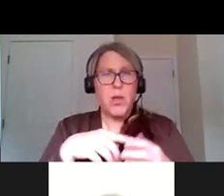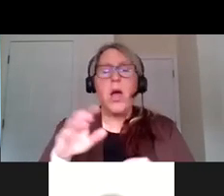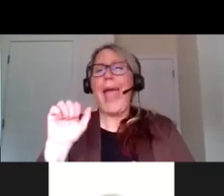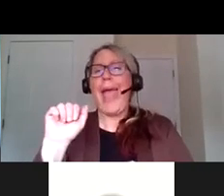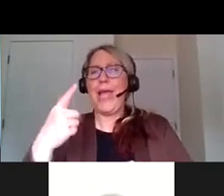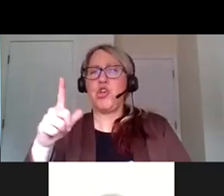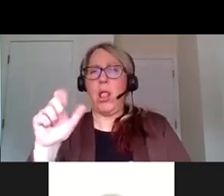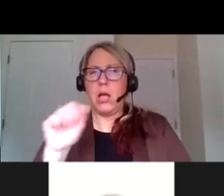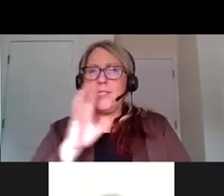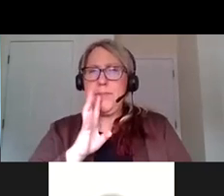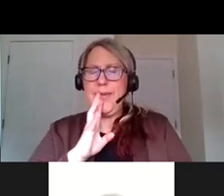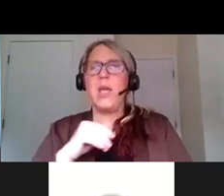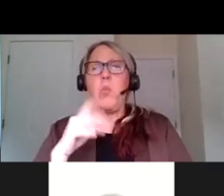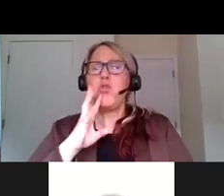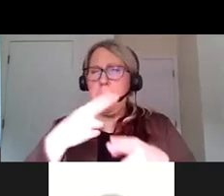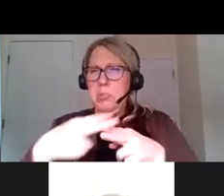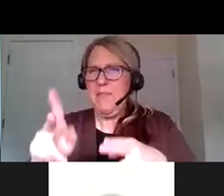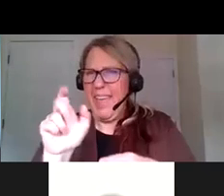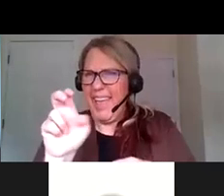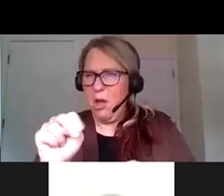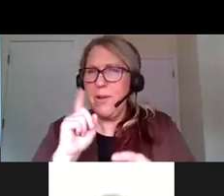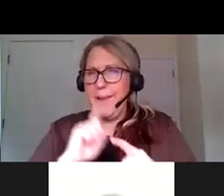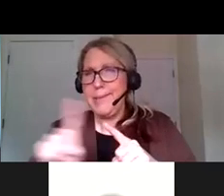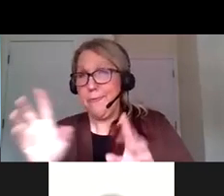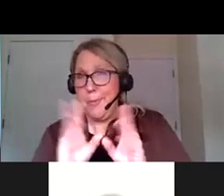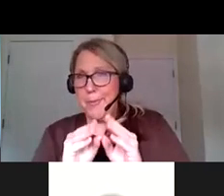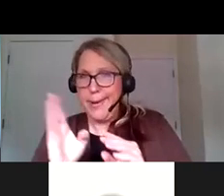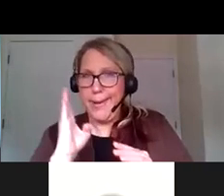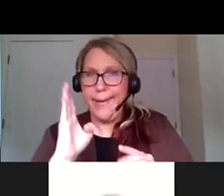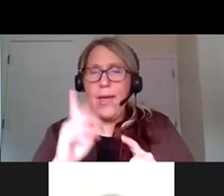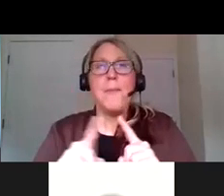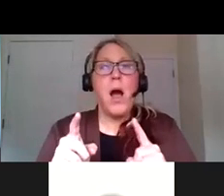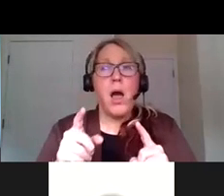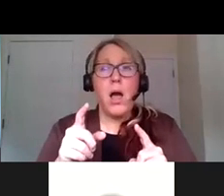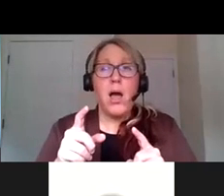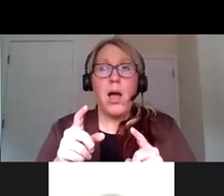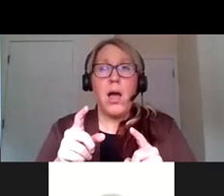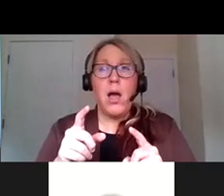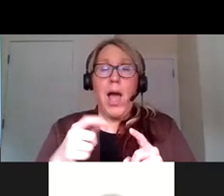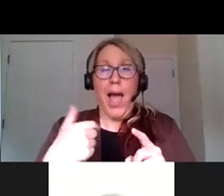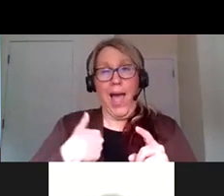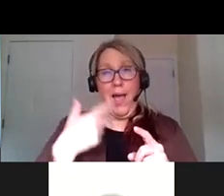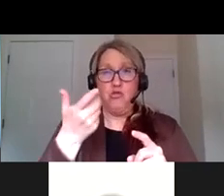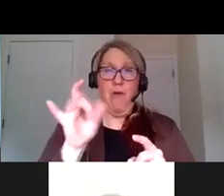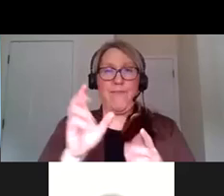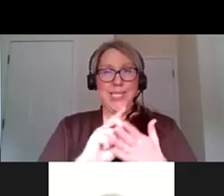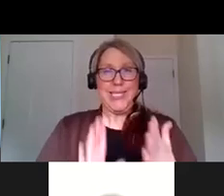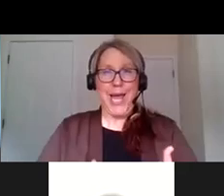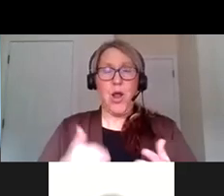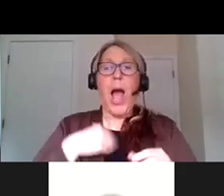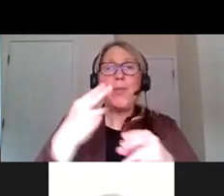So we talked briefly about this, Karen, different meeting, but because you guys are using Word and I, as a graphic designer, I'm using